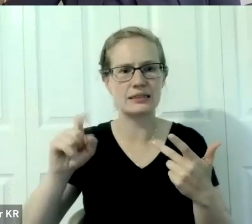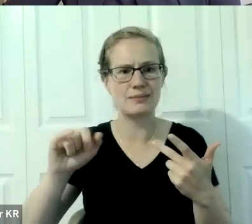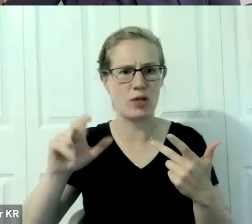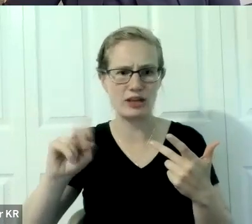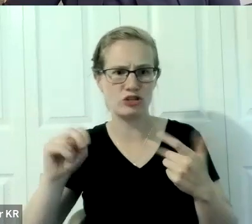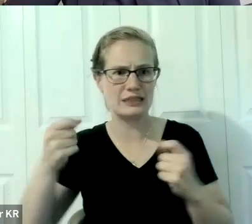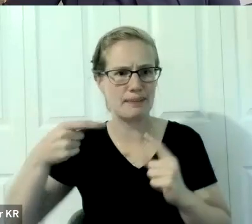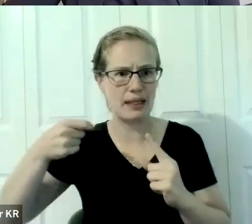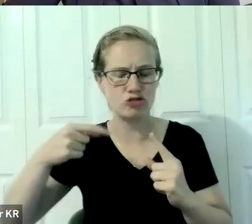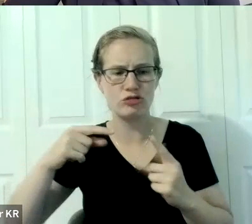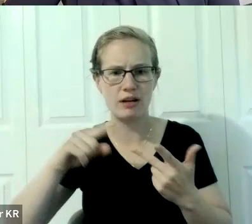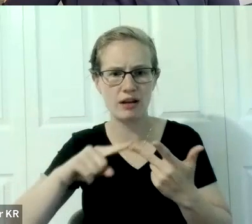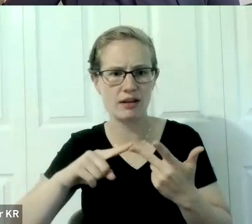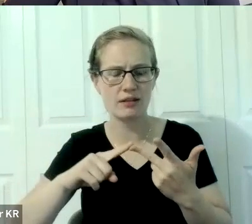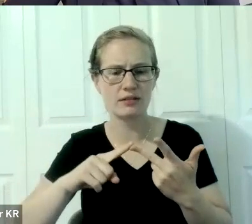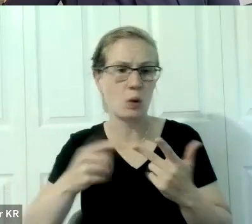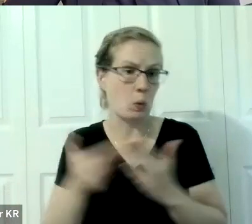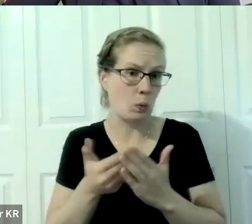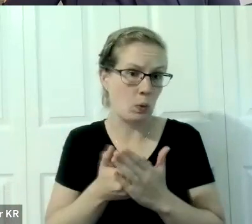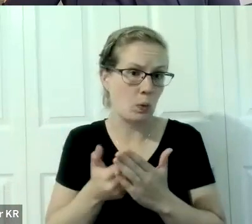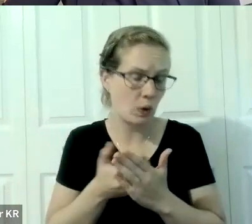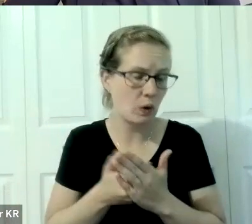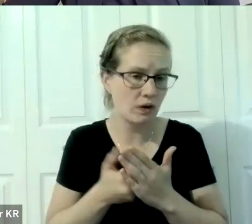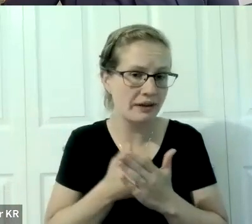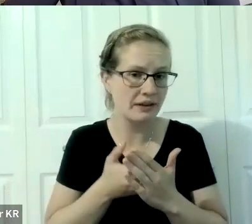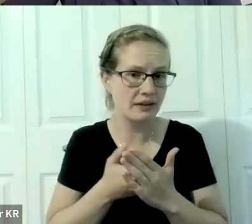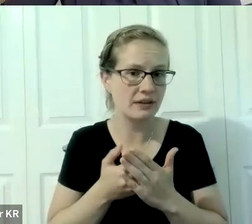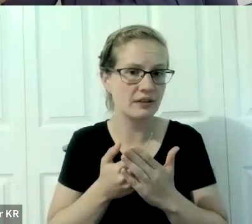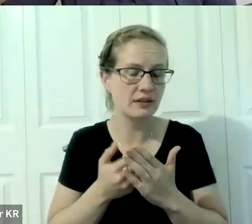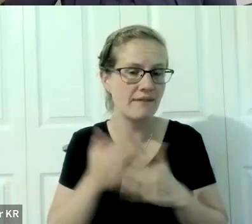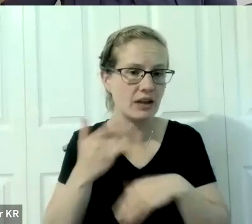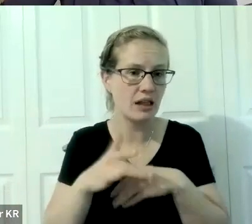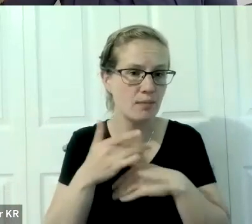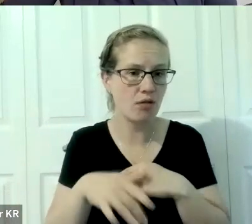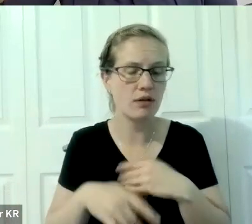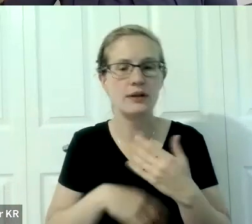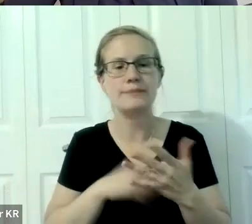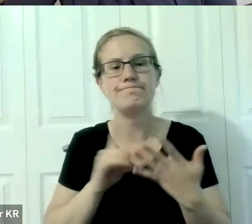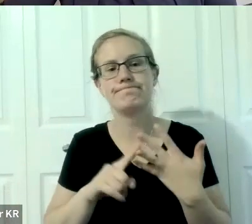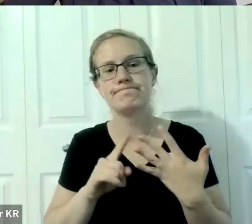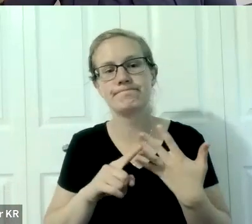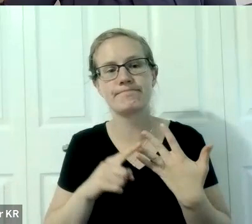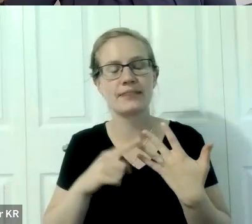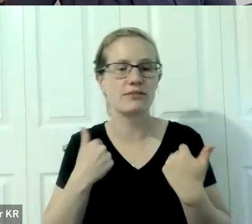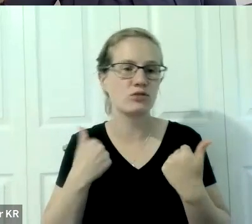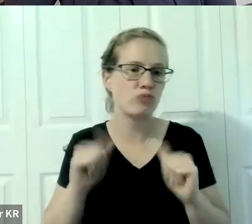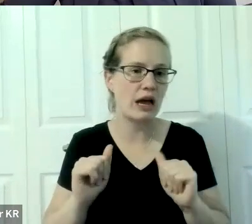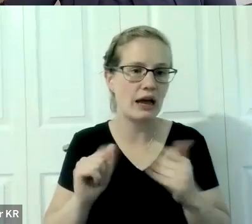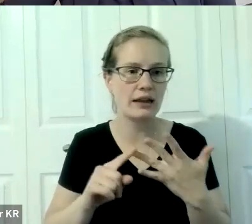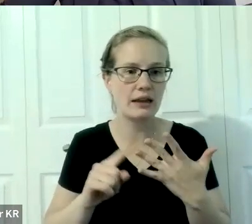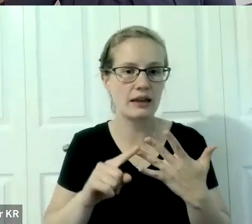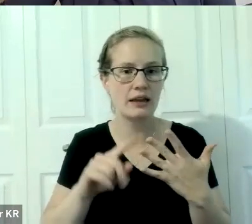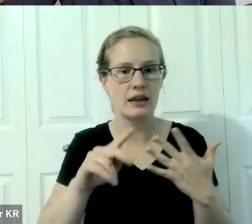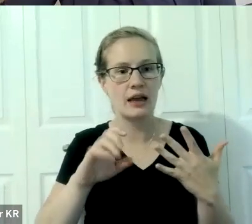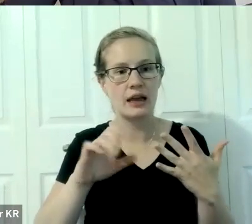stimulation, relatively new thing that's available out there. I've tried